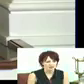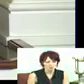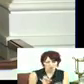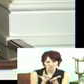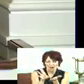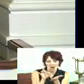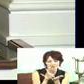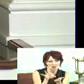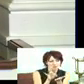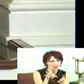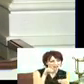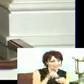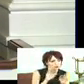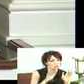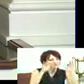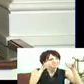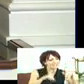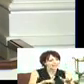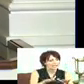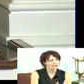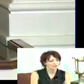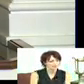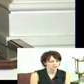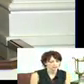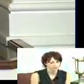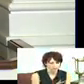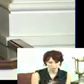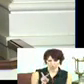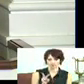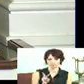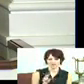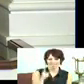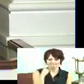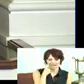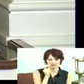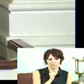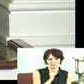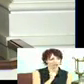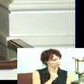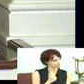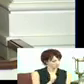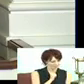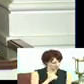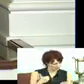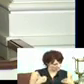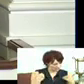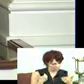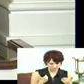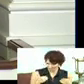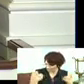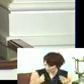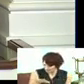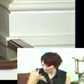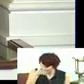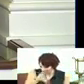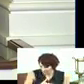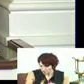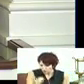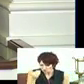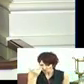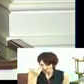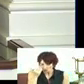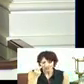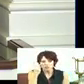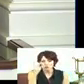sea. And I thought to myself as I sat there silently, young man, do you not know that 2,000